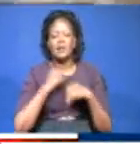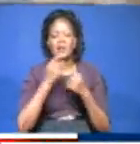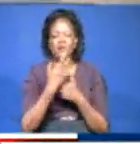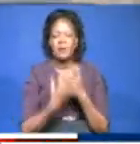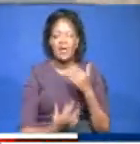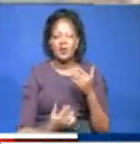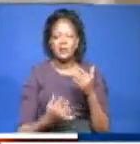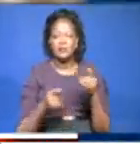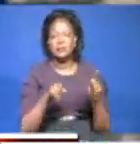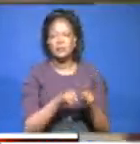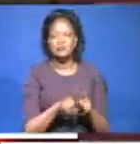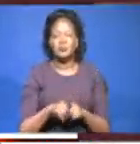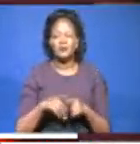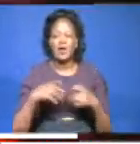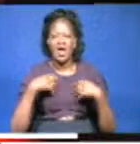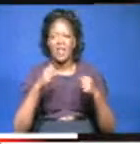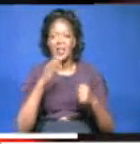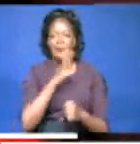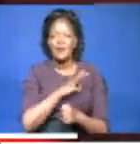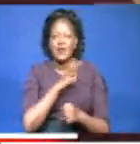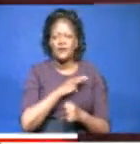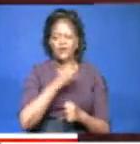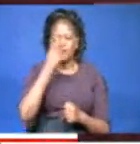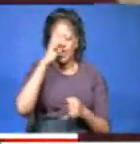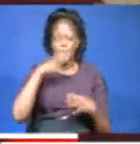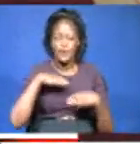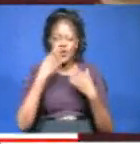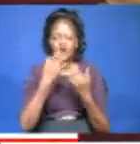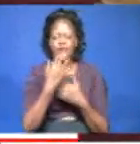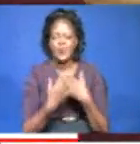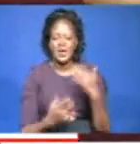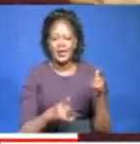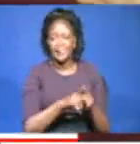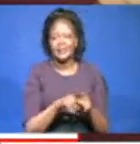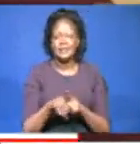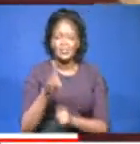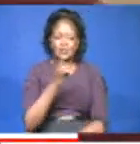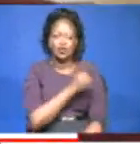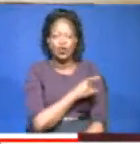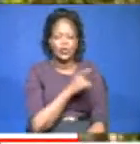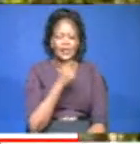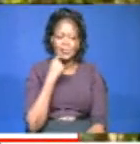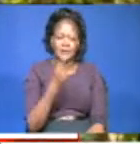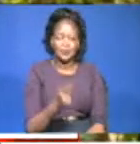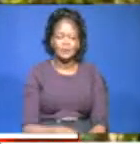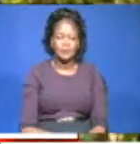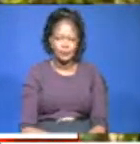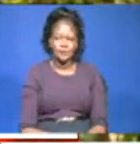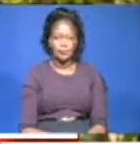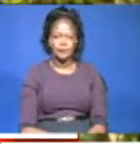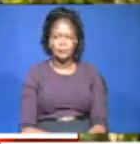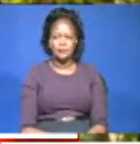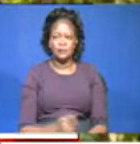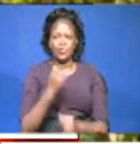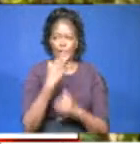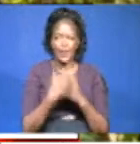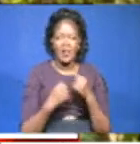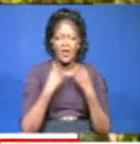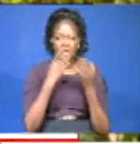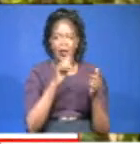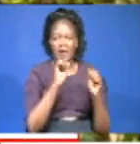There are health benefits too for the donor, as Dr. Esther Akinyi explains. Blood donation can also